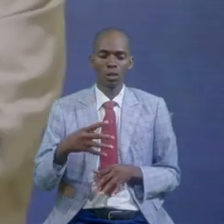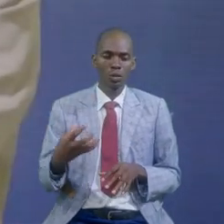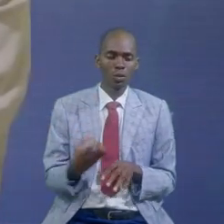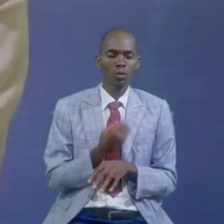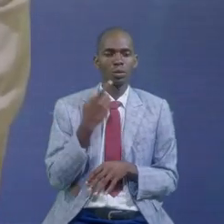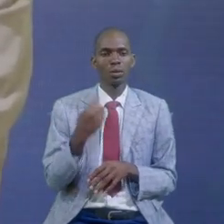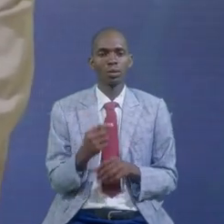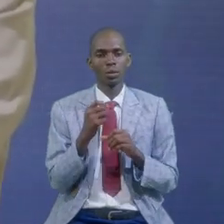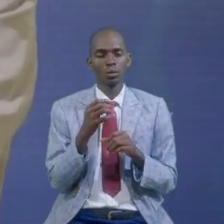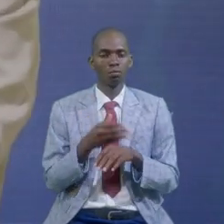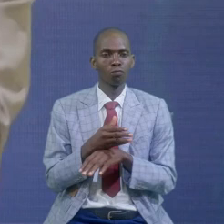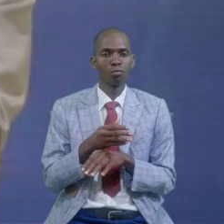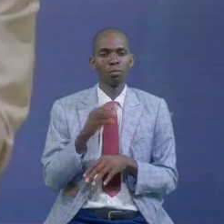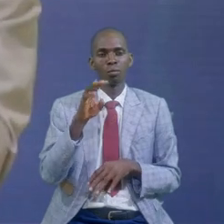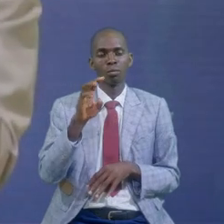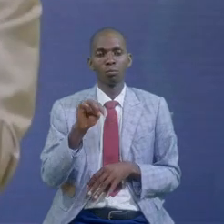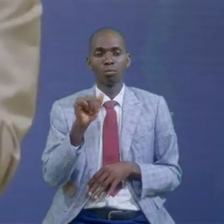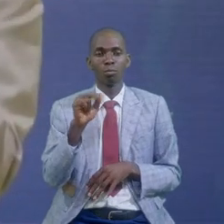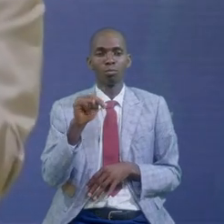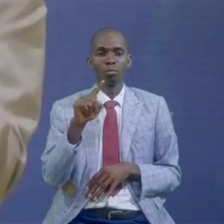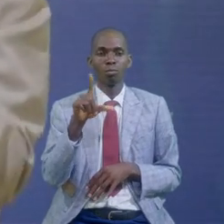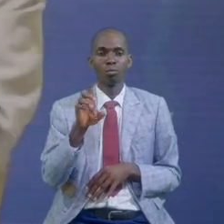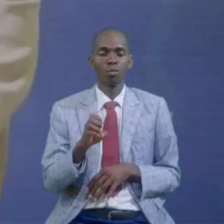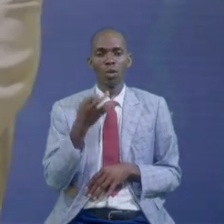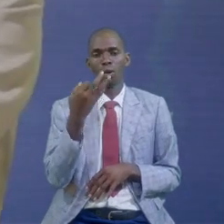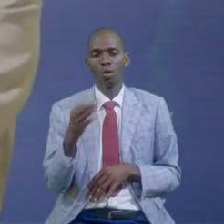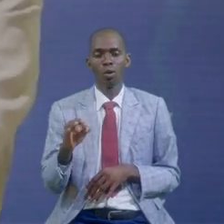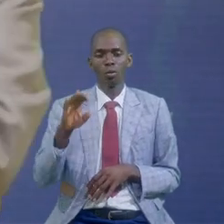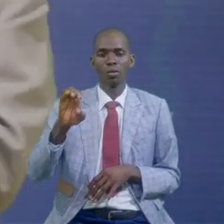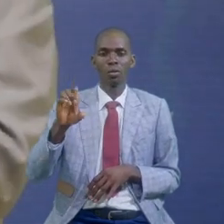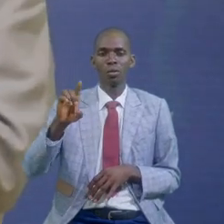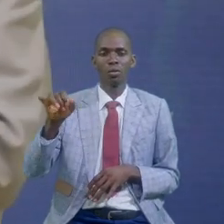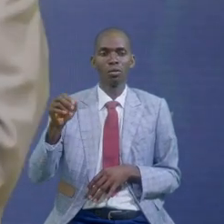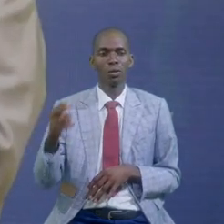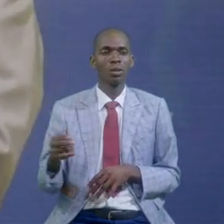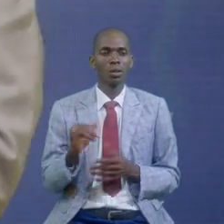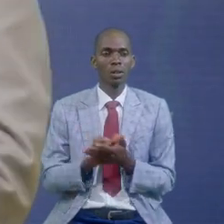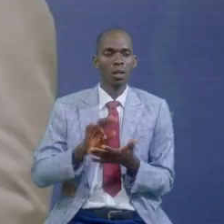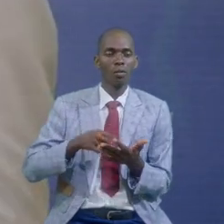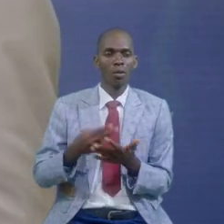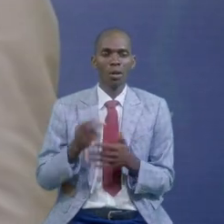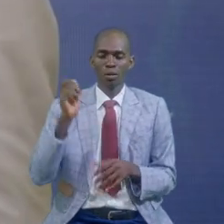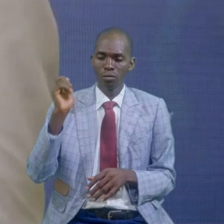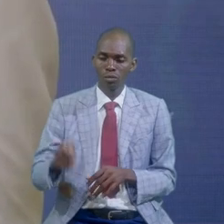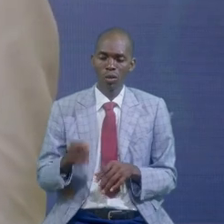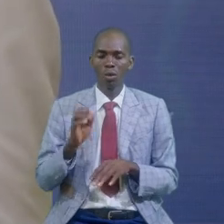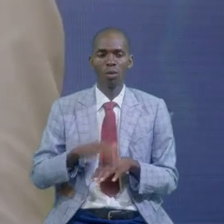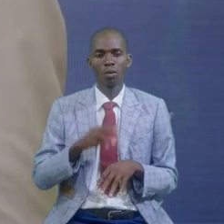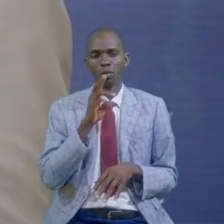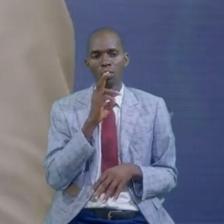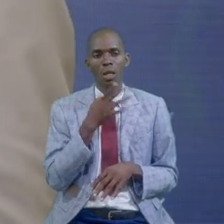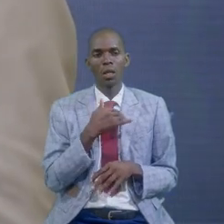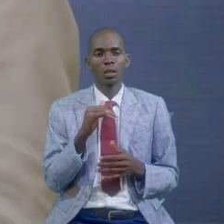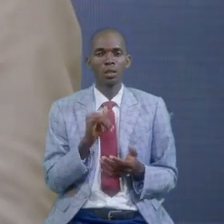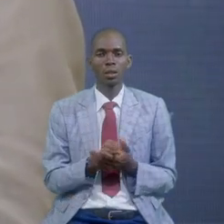of Elijah that fell from him and smote the waters and said, where is